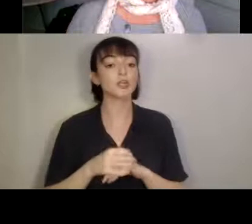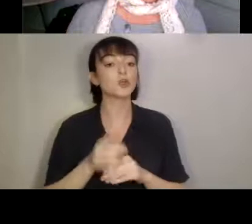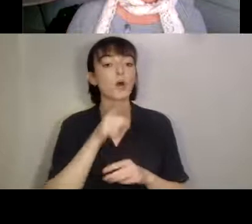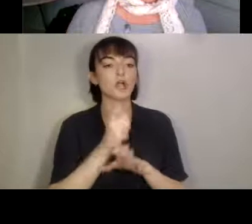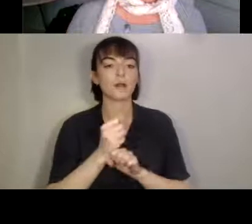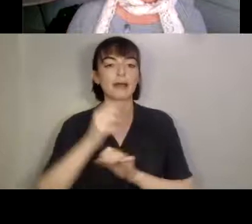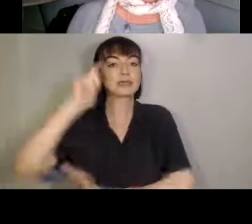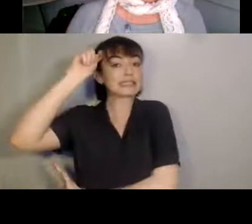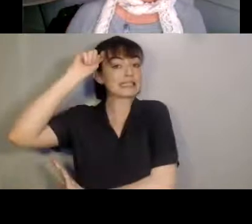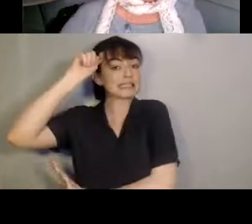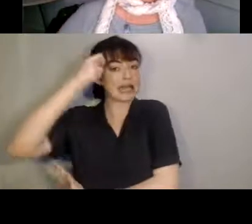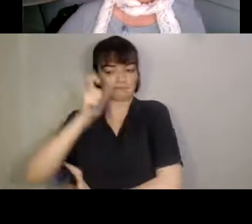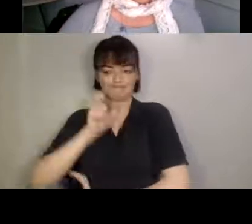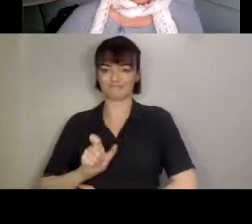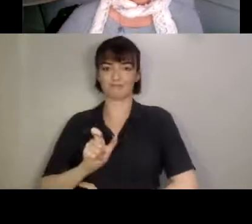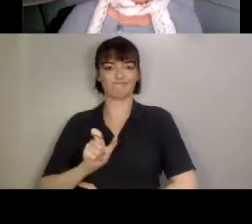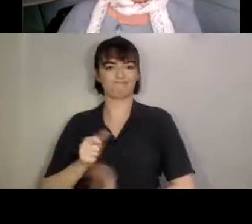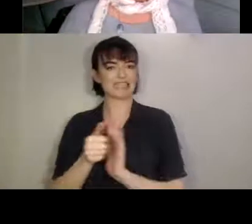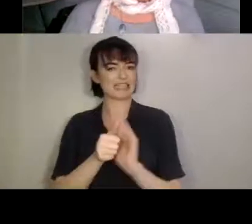testers' skills and knowledge.